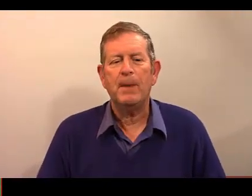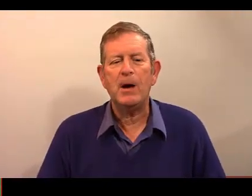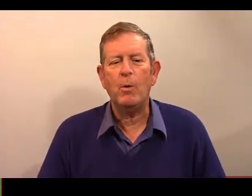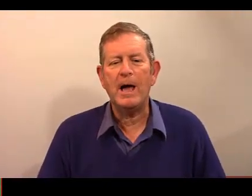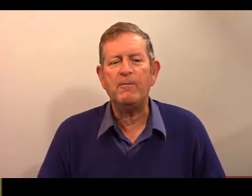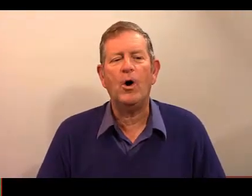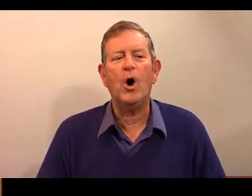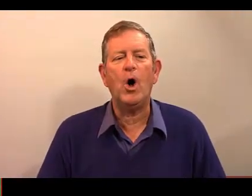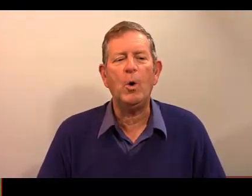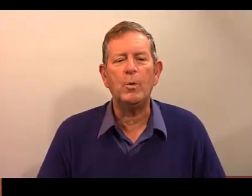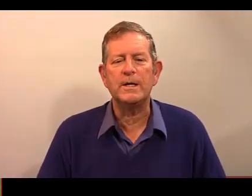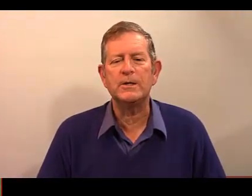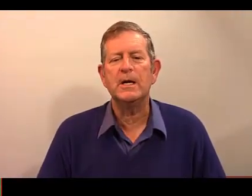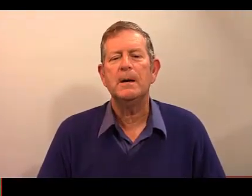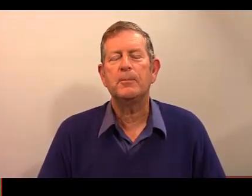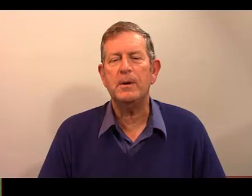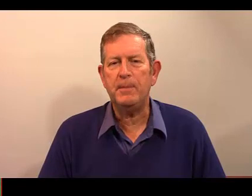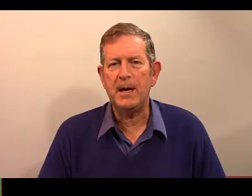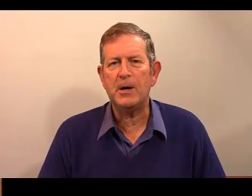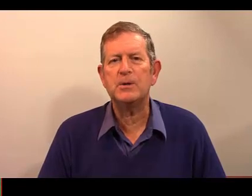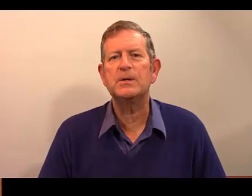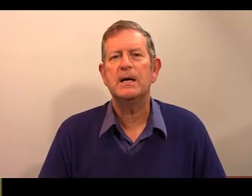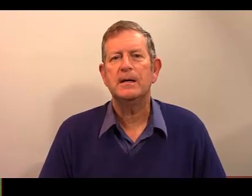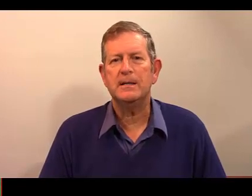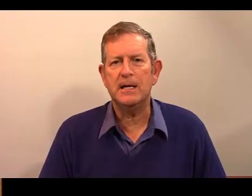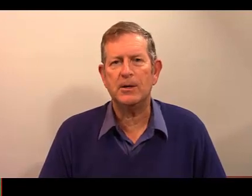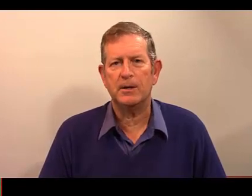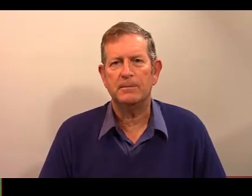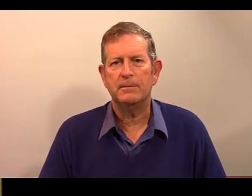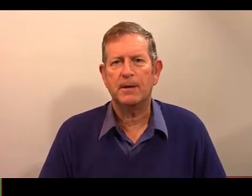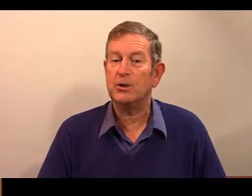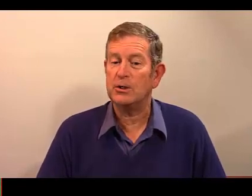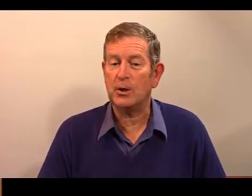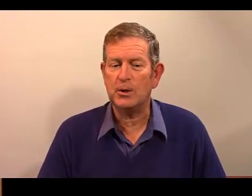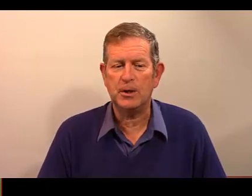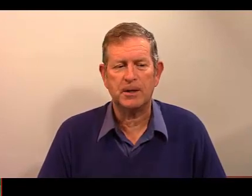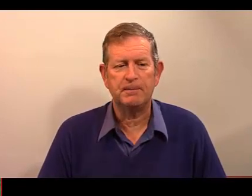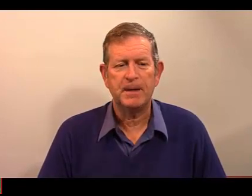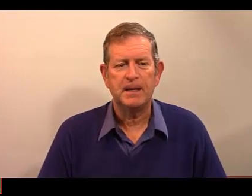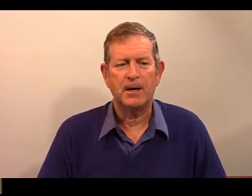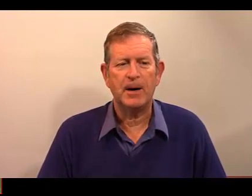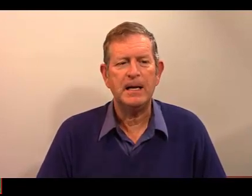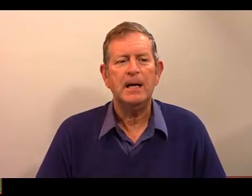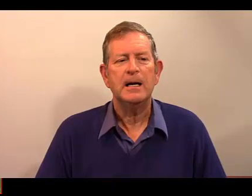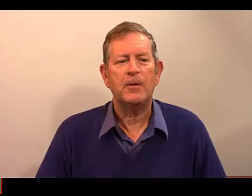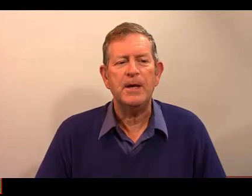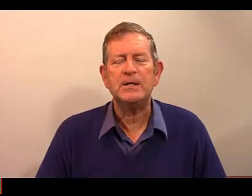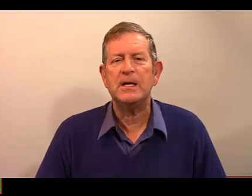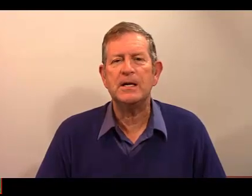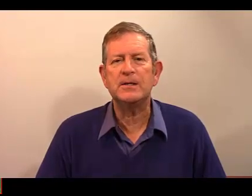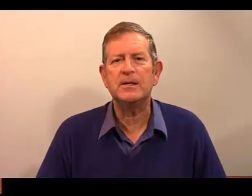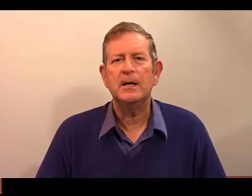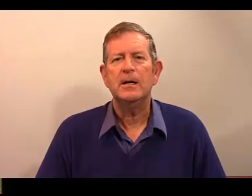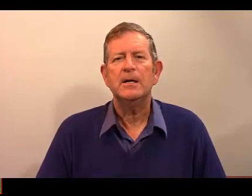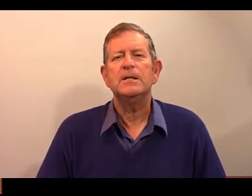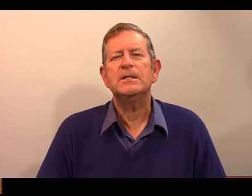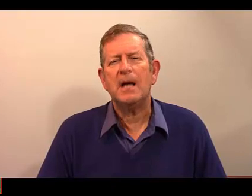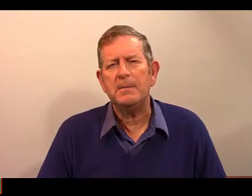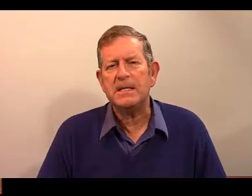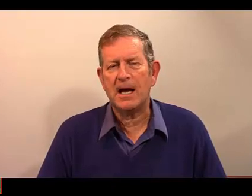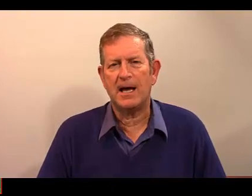dinner. My wife always prepares dinner because she's a good cook. All right? Now this